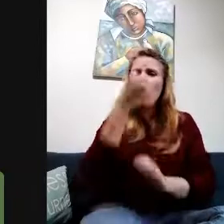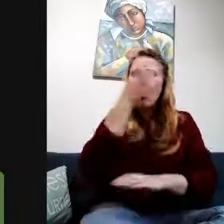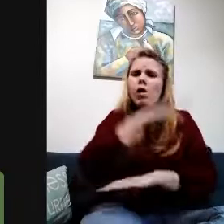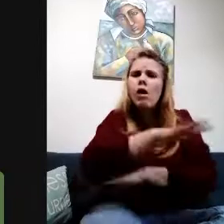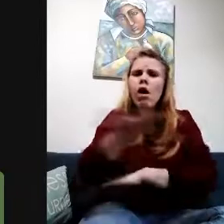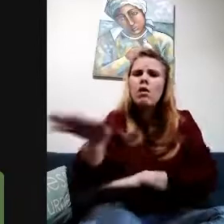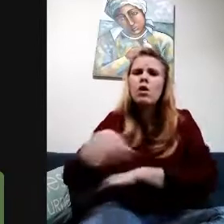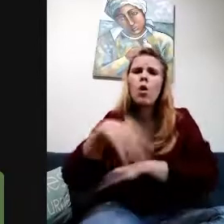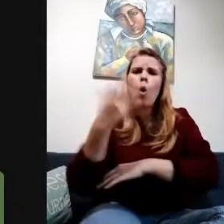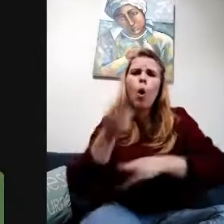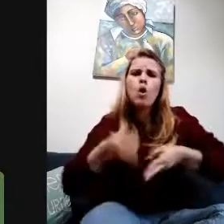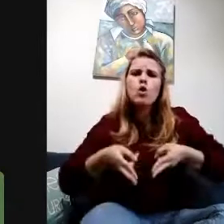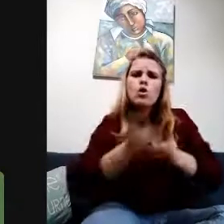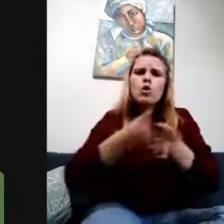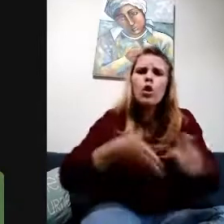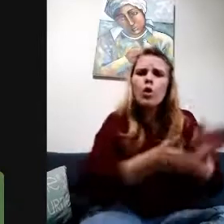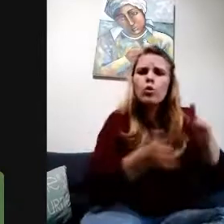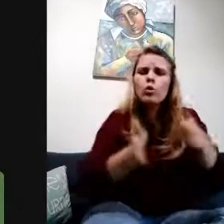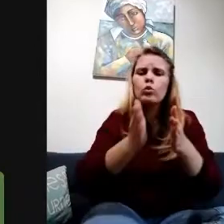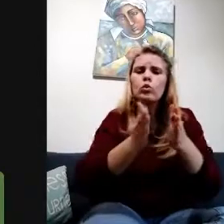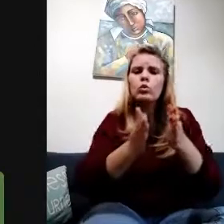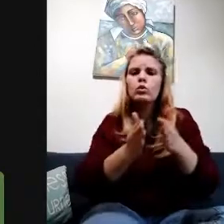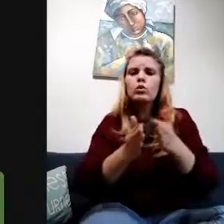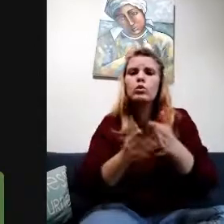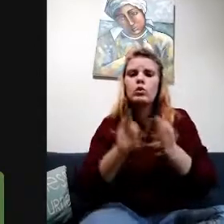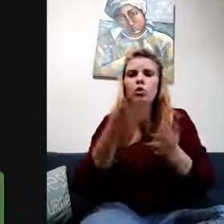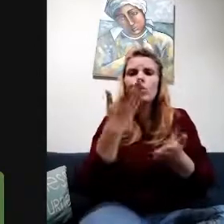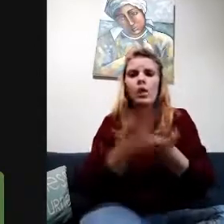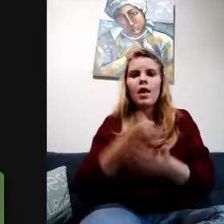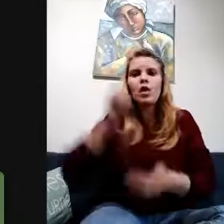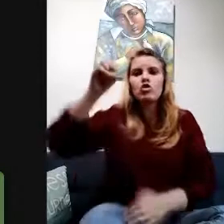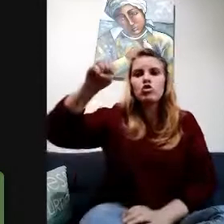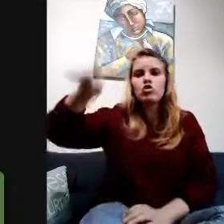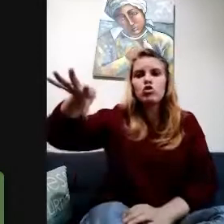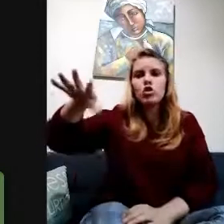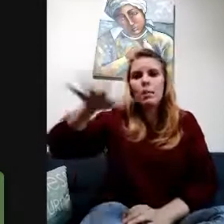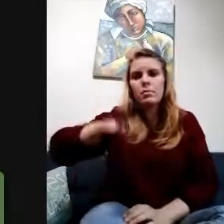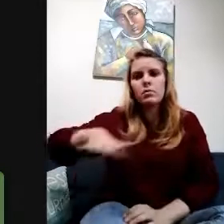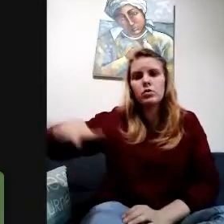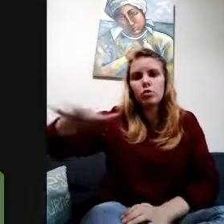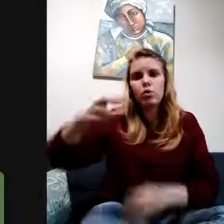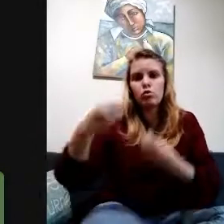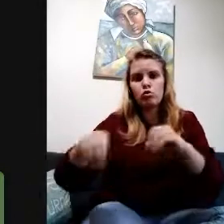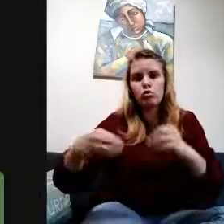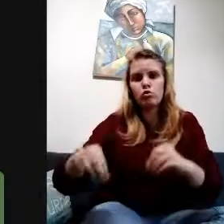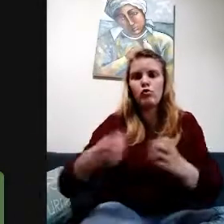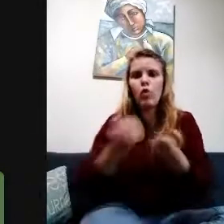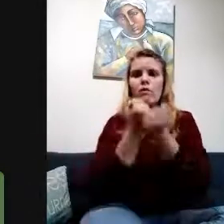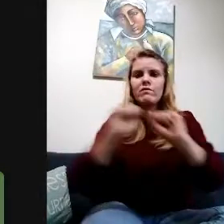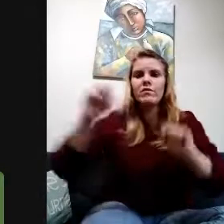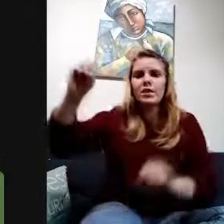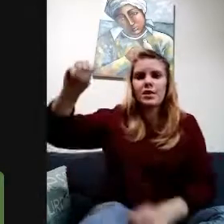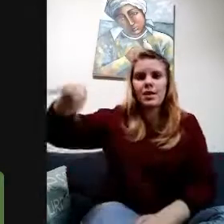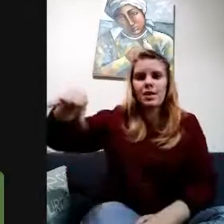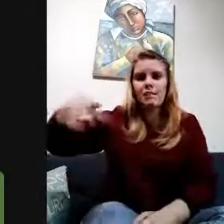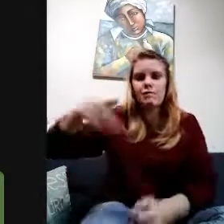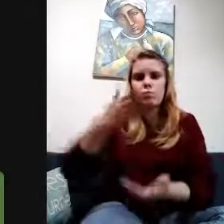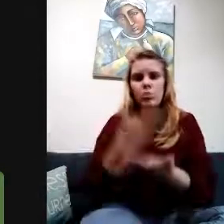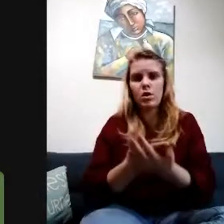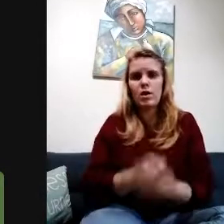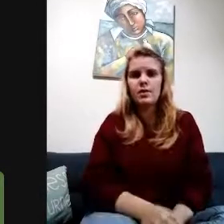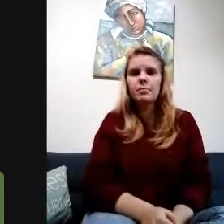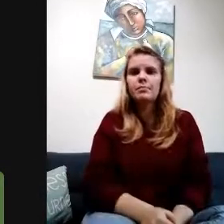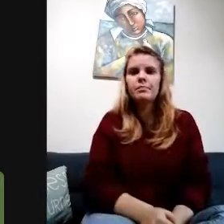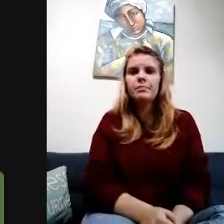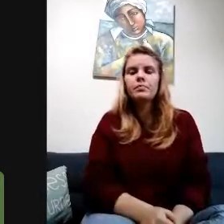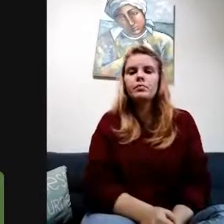roads, you're welcome to use the drop zone, which we'll create there for your free relief that you can take there. All